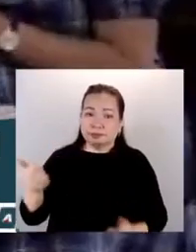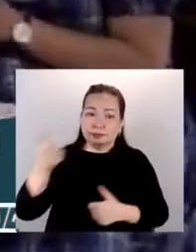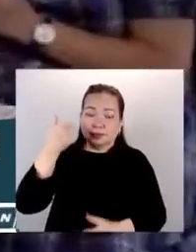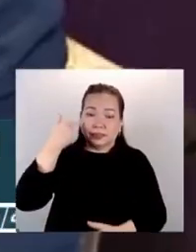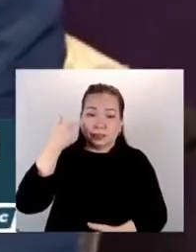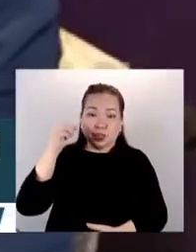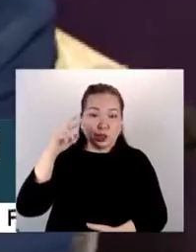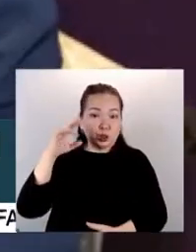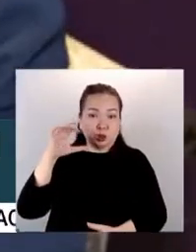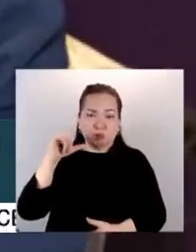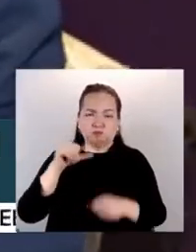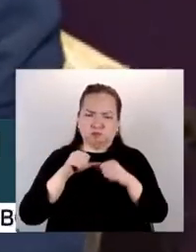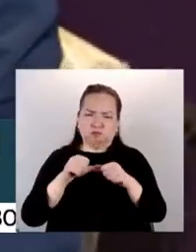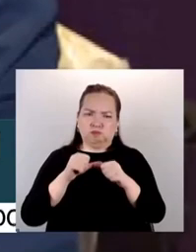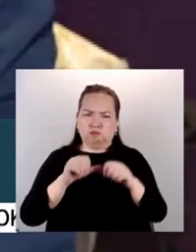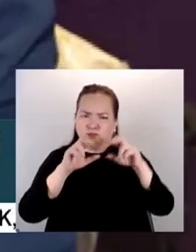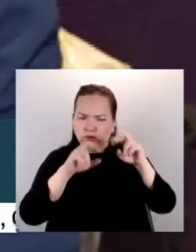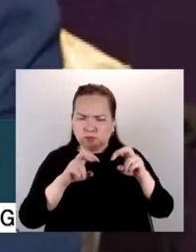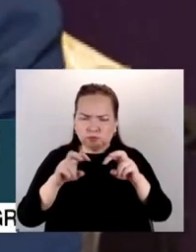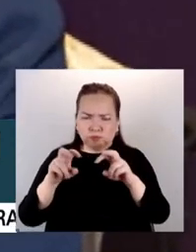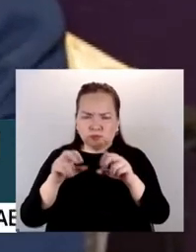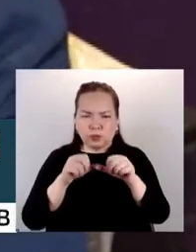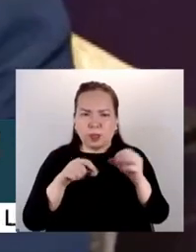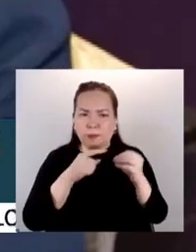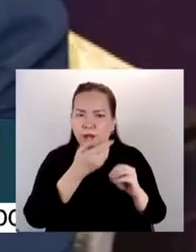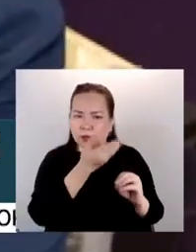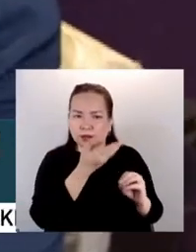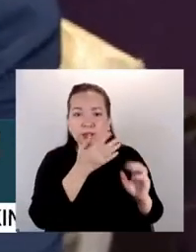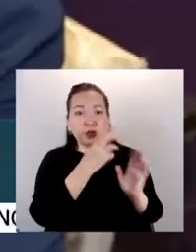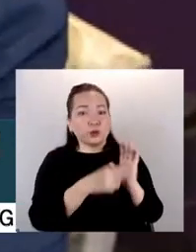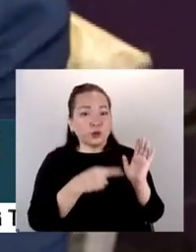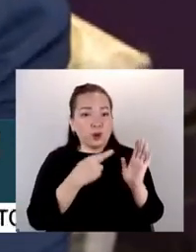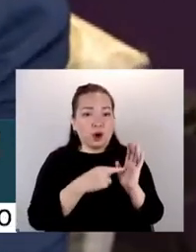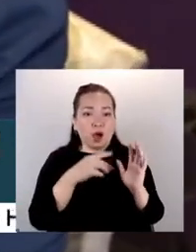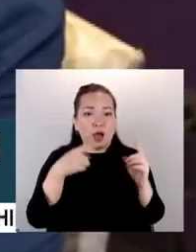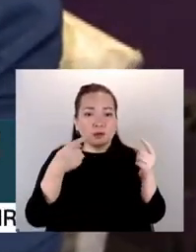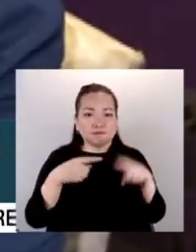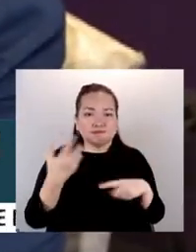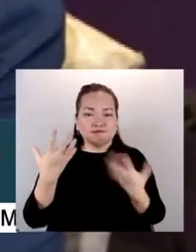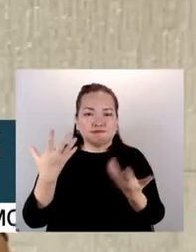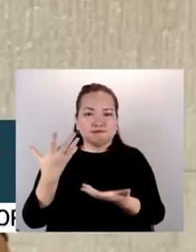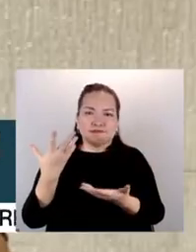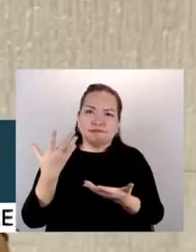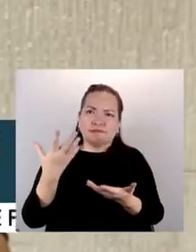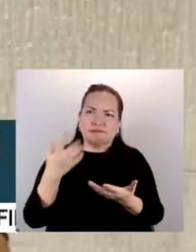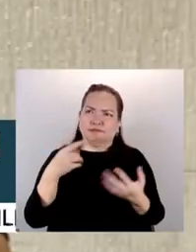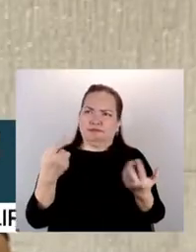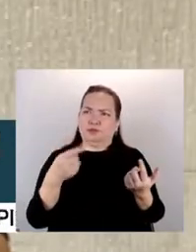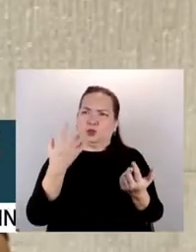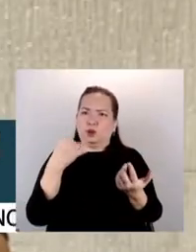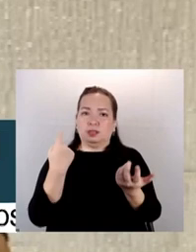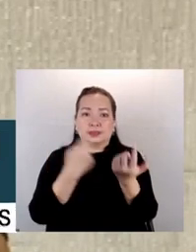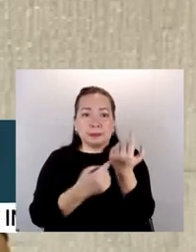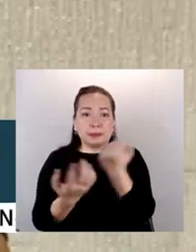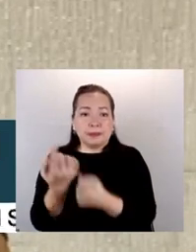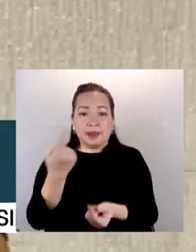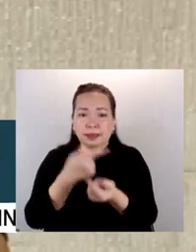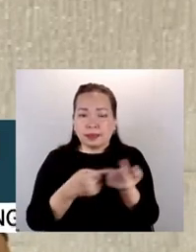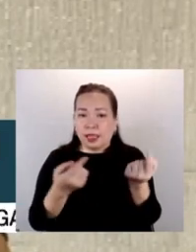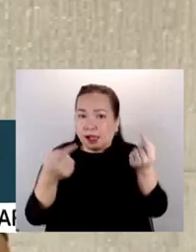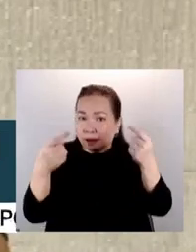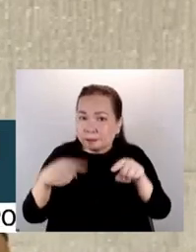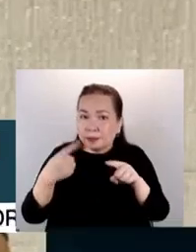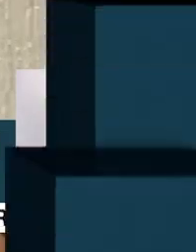COMELEC's fact-finding investigation on Jimenez's role in the controversial deal with the debate organizers for the 2022 elections.